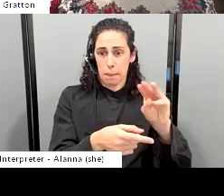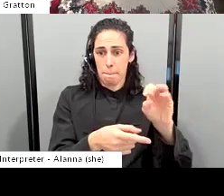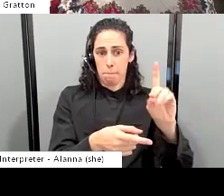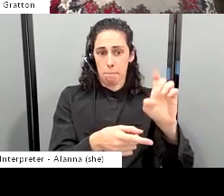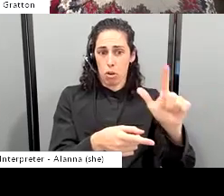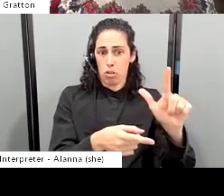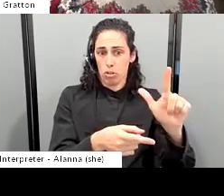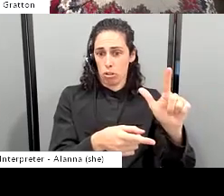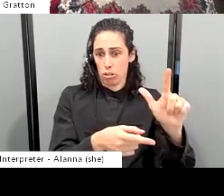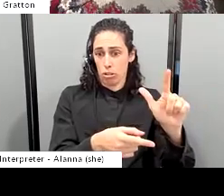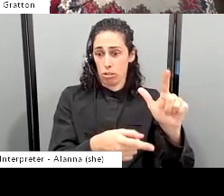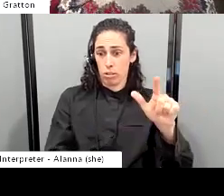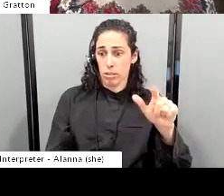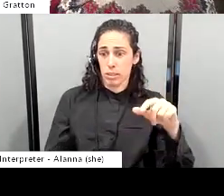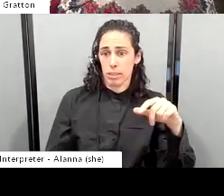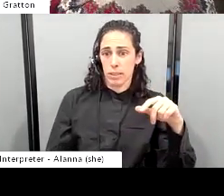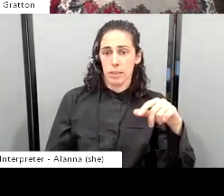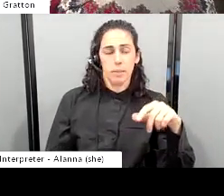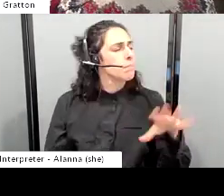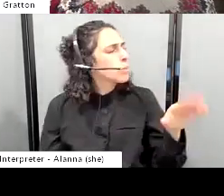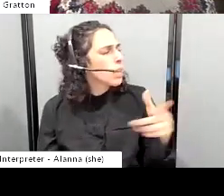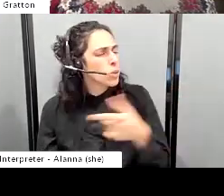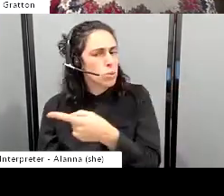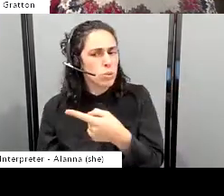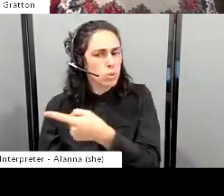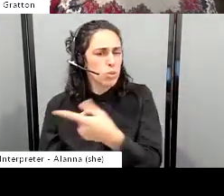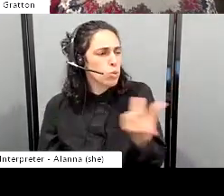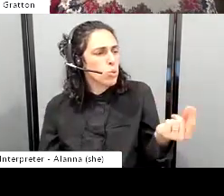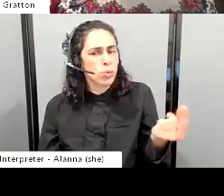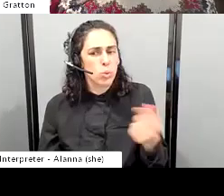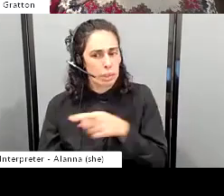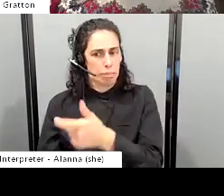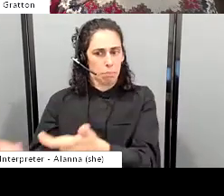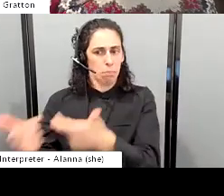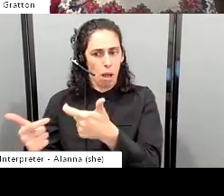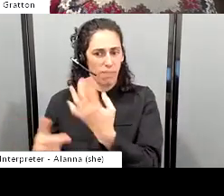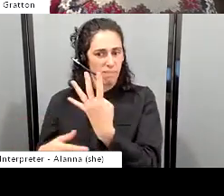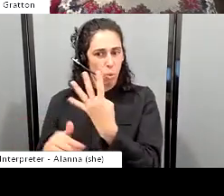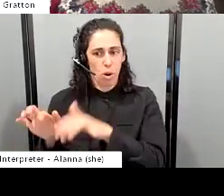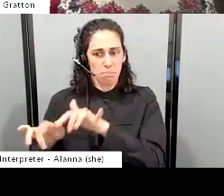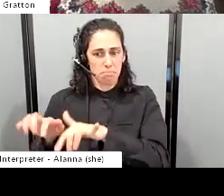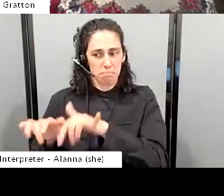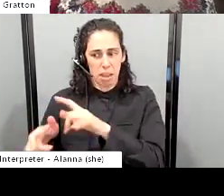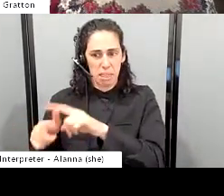4. So how would she get to that? Because it's just telling her she can't do anymore.